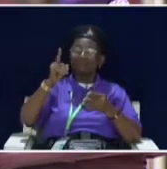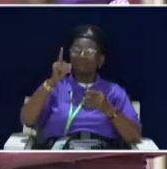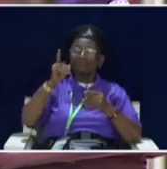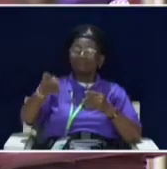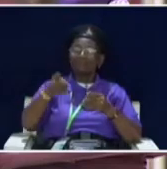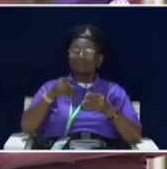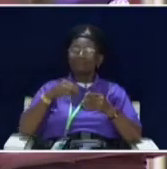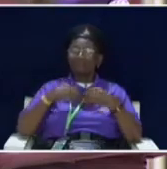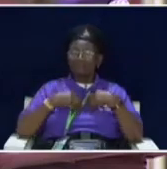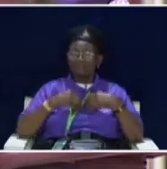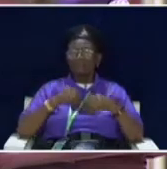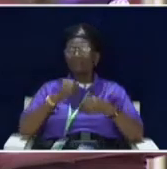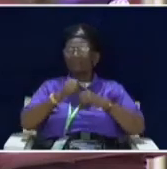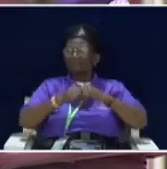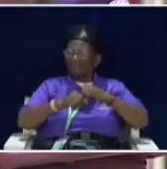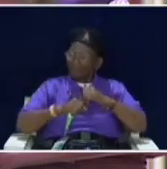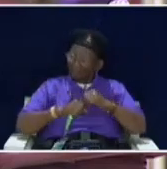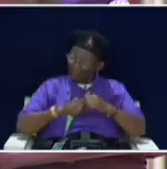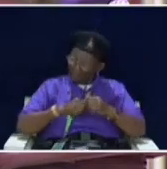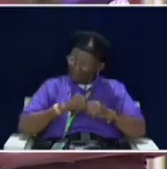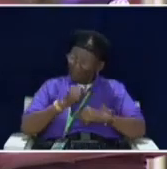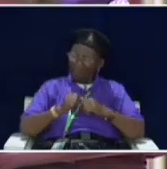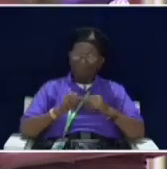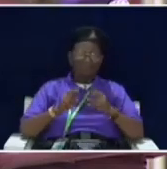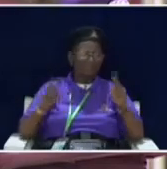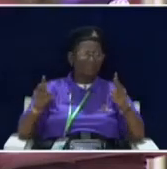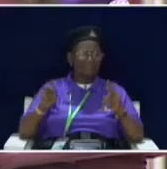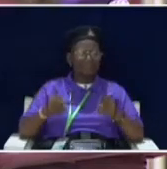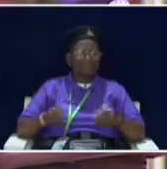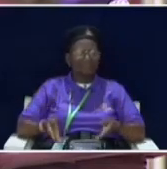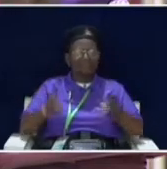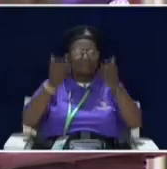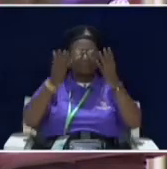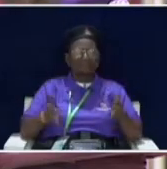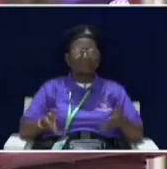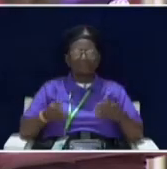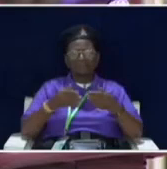suffered very heavy losses. We